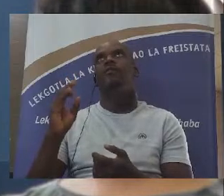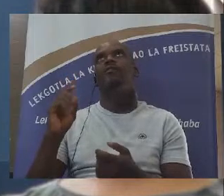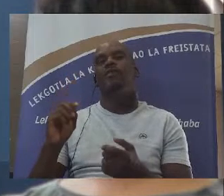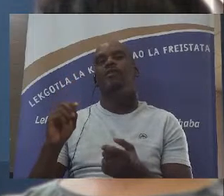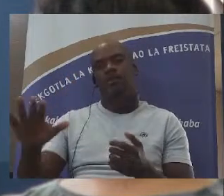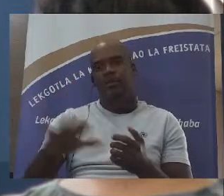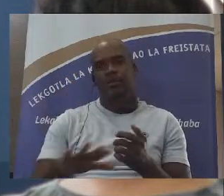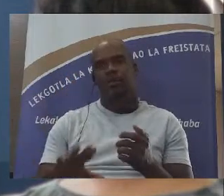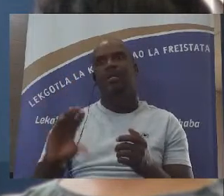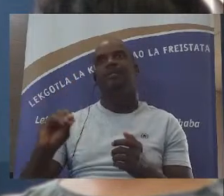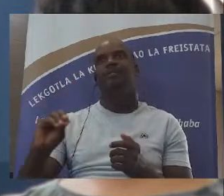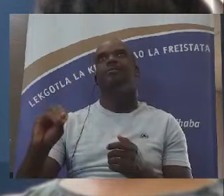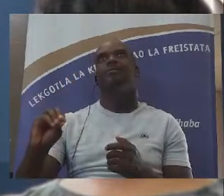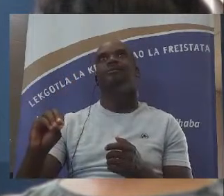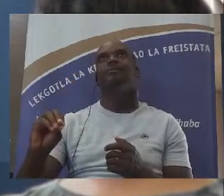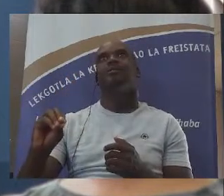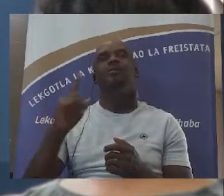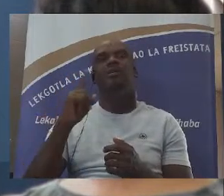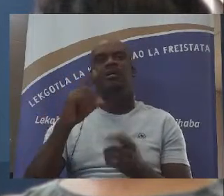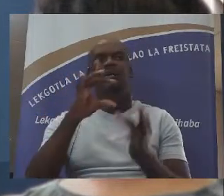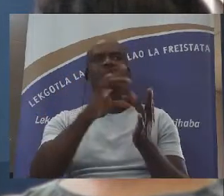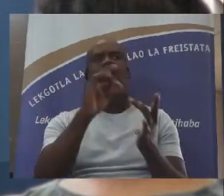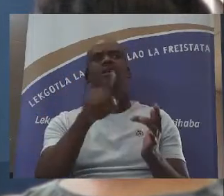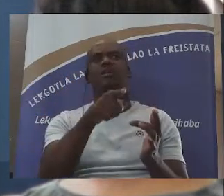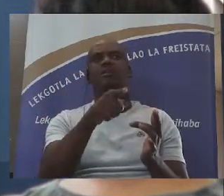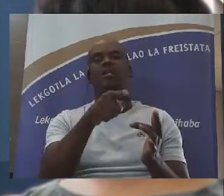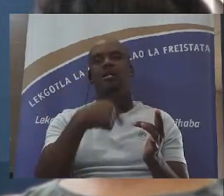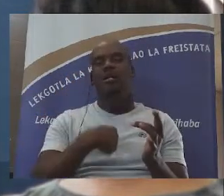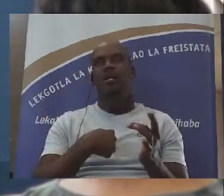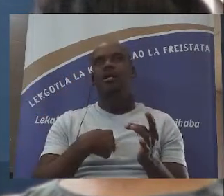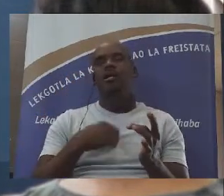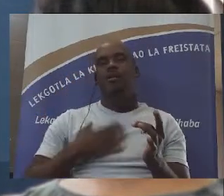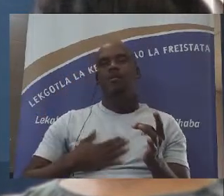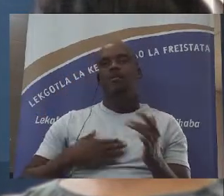that you can point that I want to build my